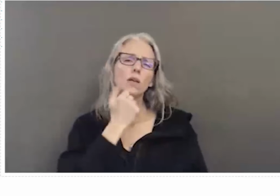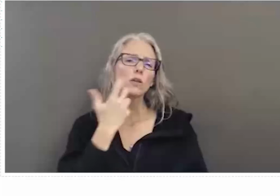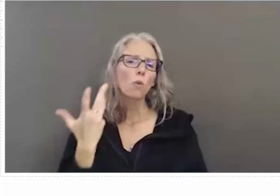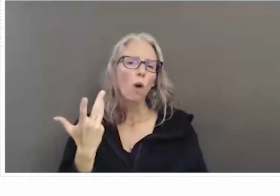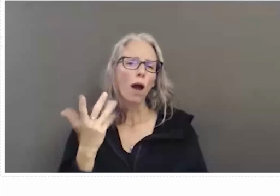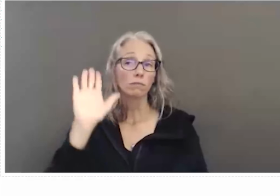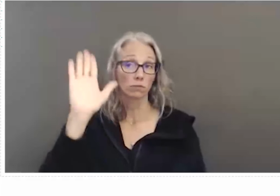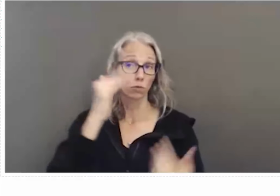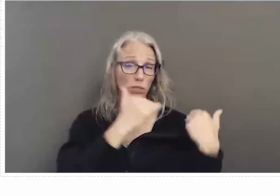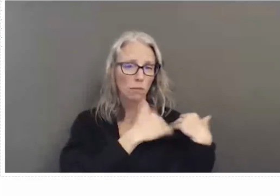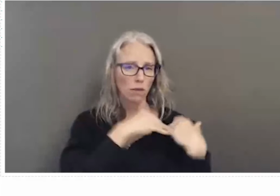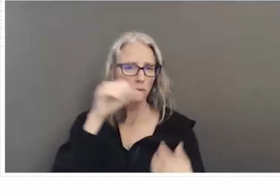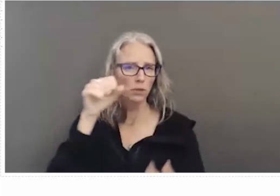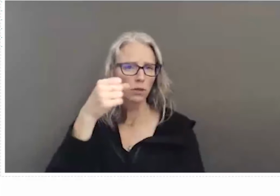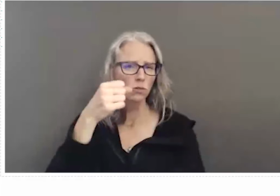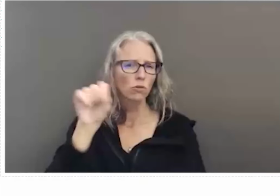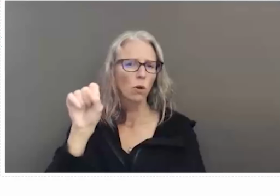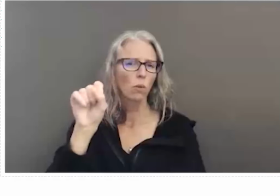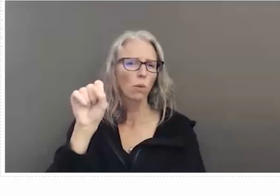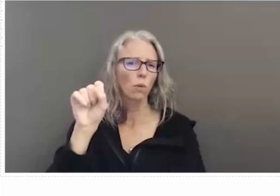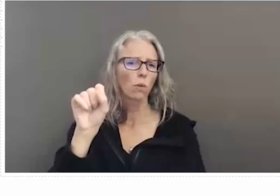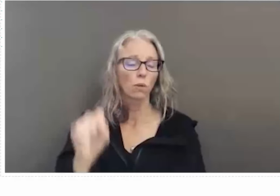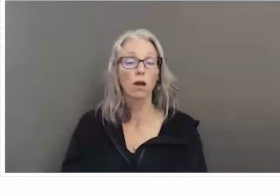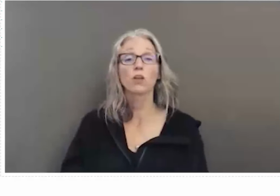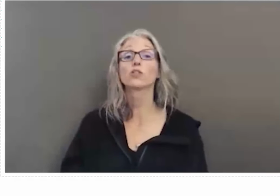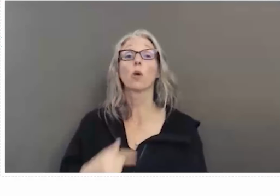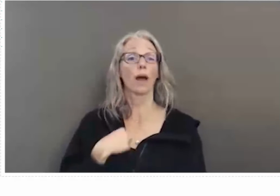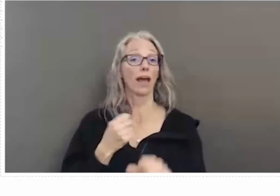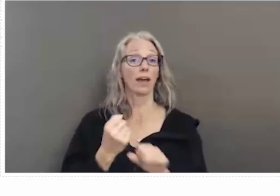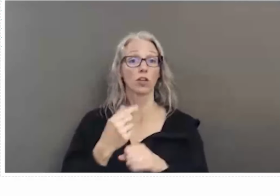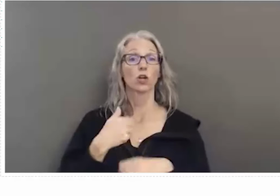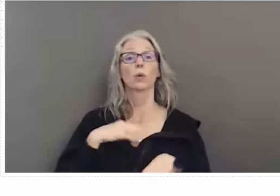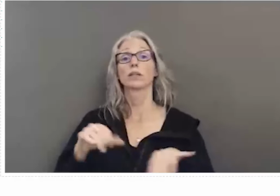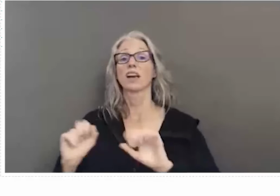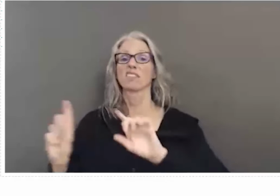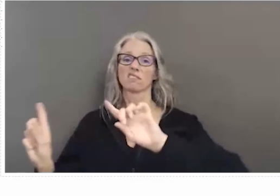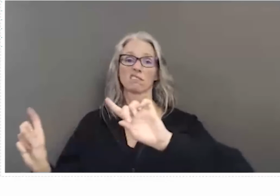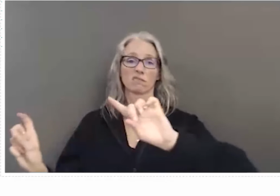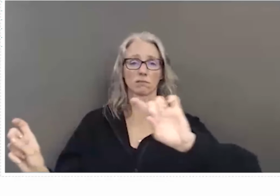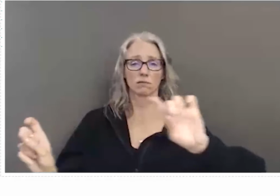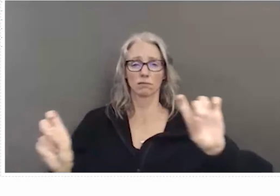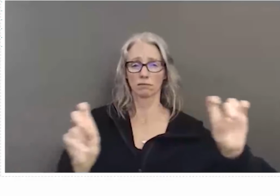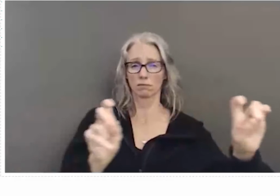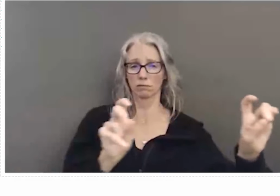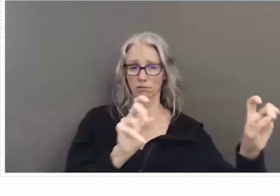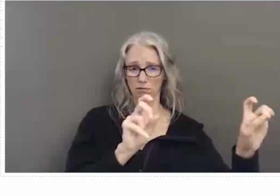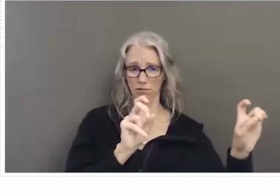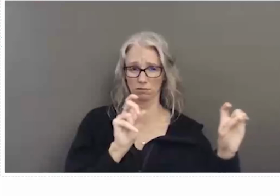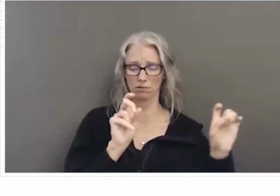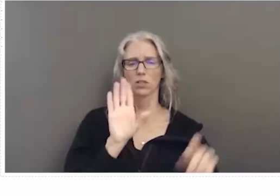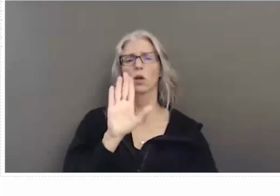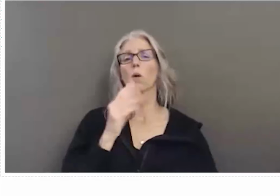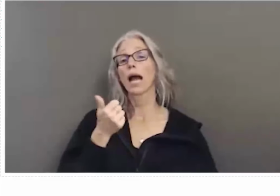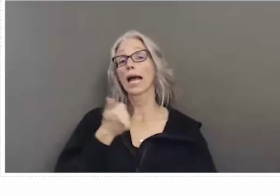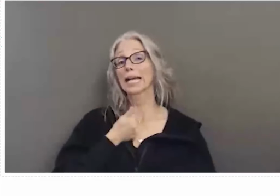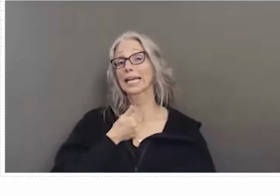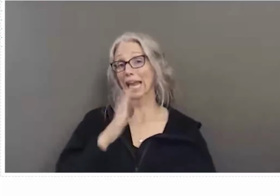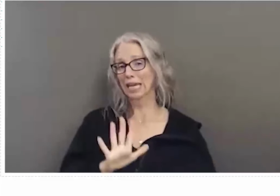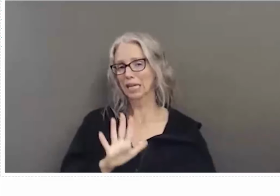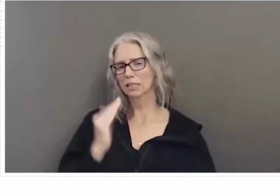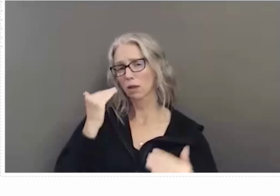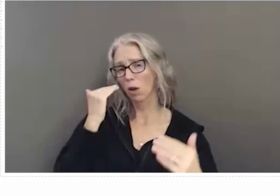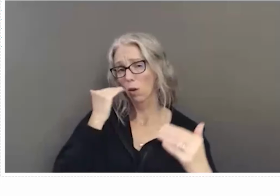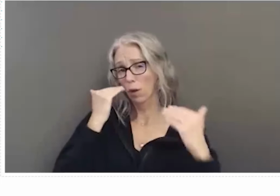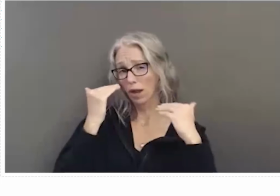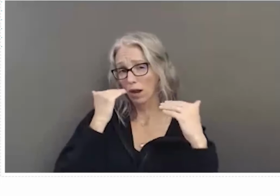have a national study that we conduct every year for which we ask, to what extent are you as a Canadian aware or understand actually what